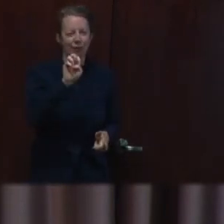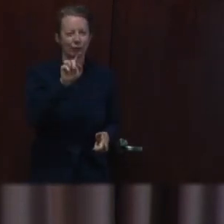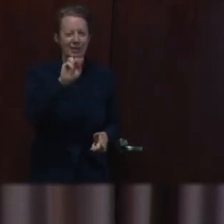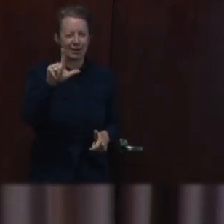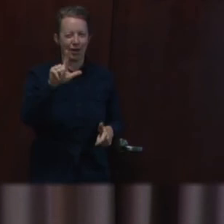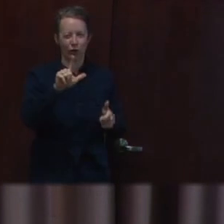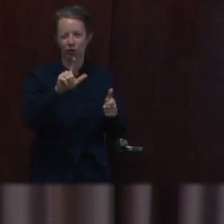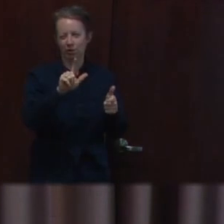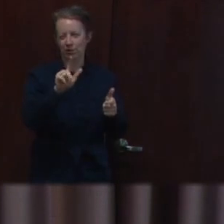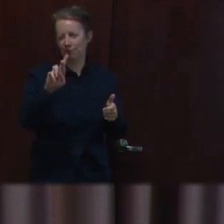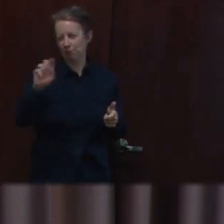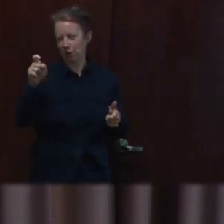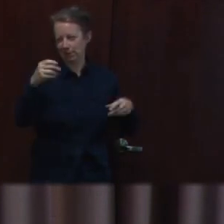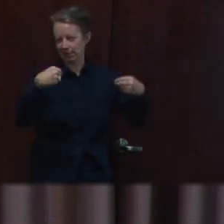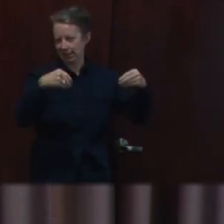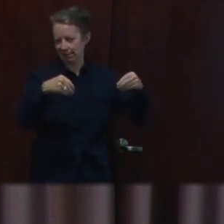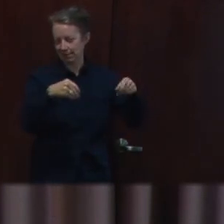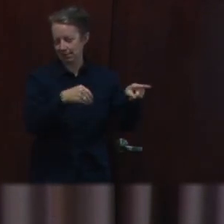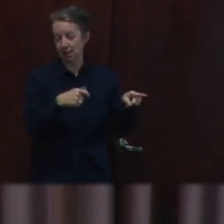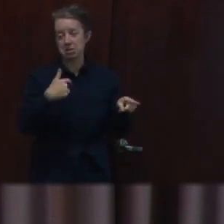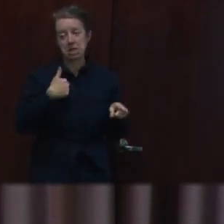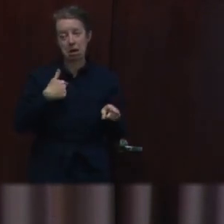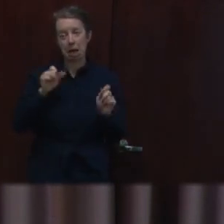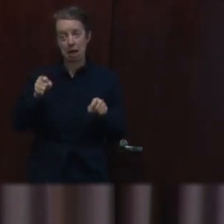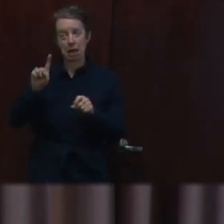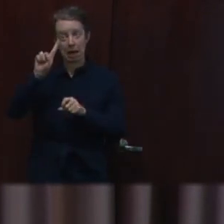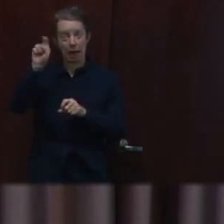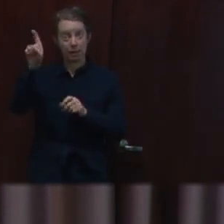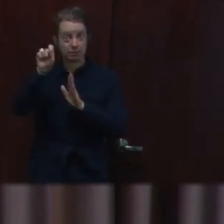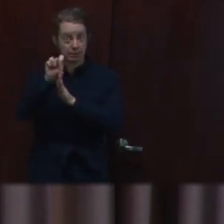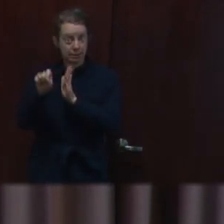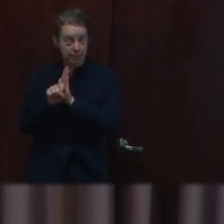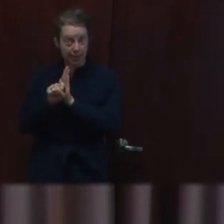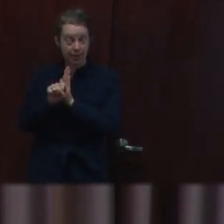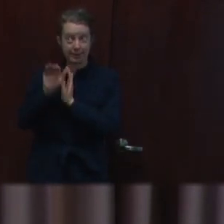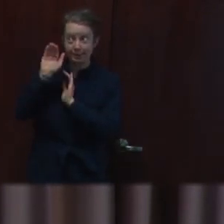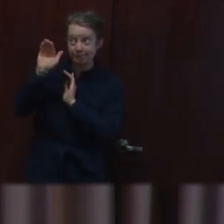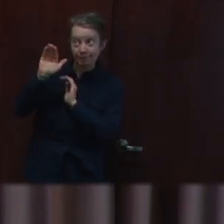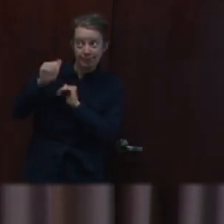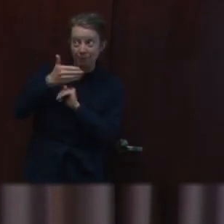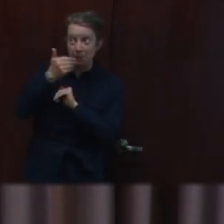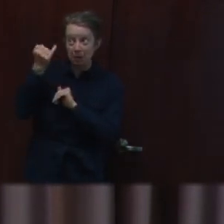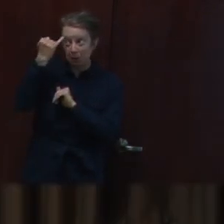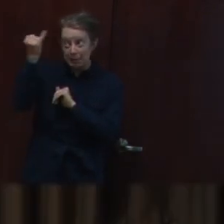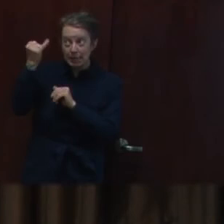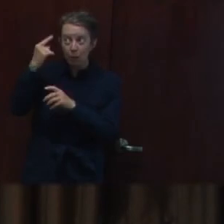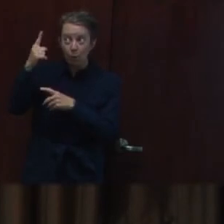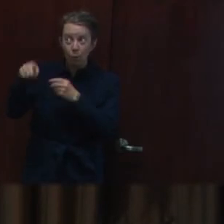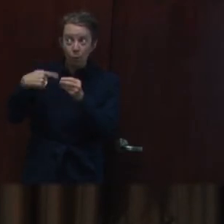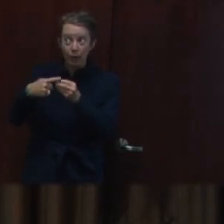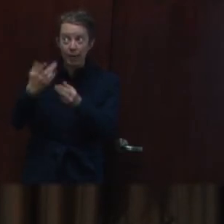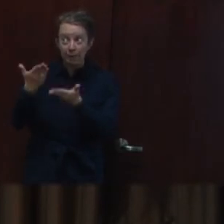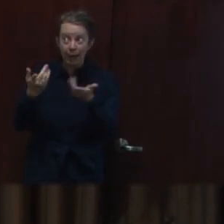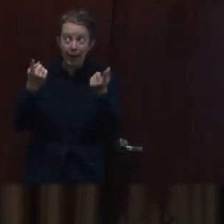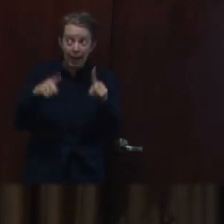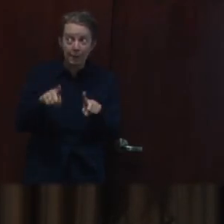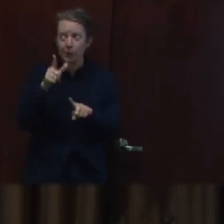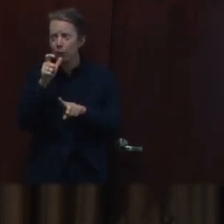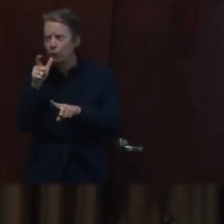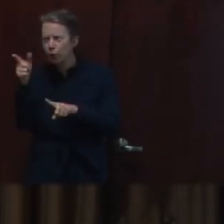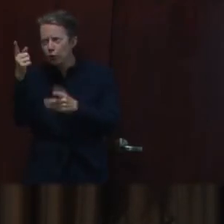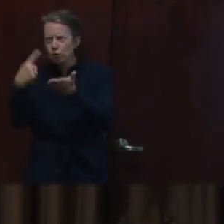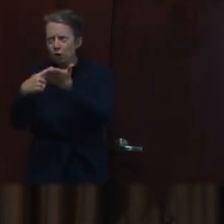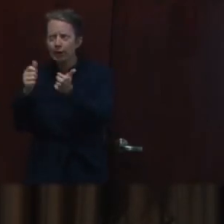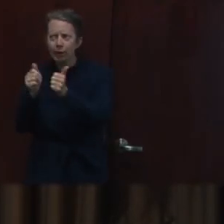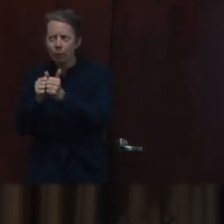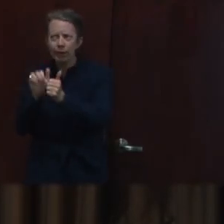if they have better indications about when that will happen and who they've been talking to and what their plan is, but